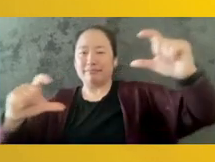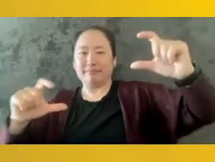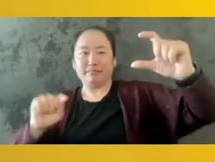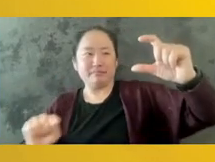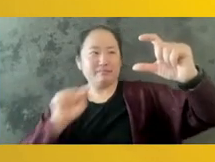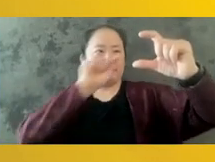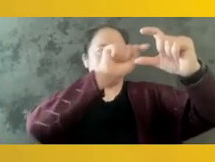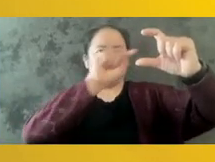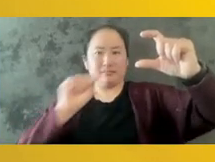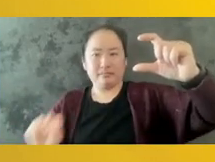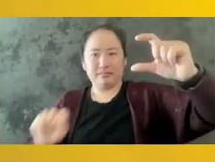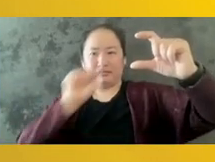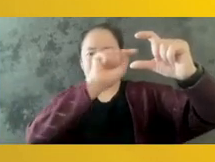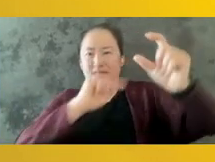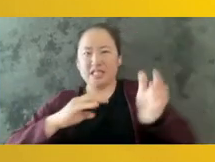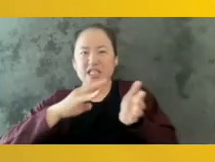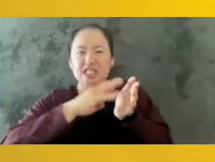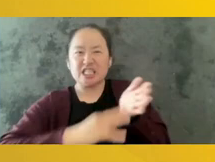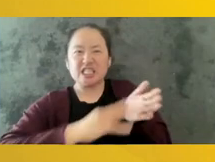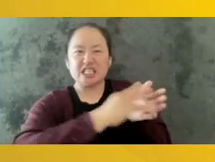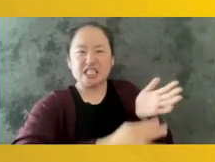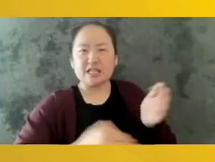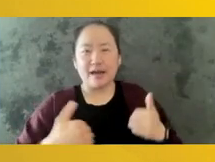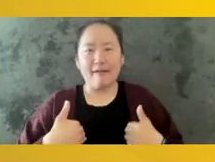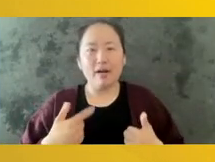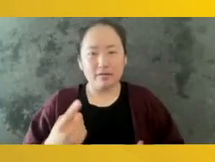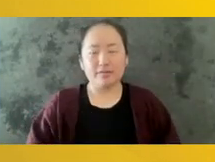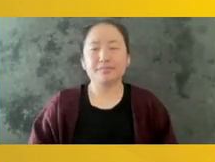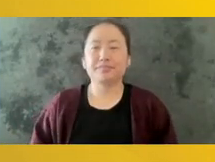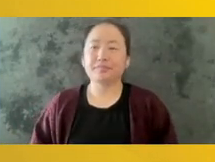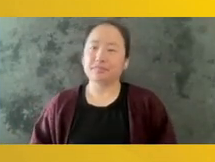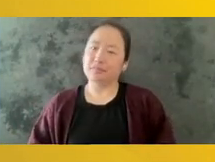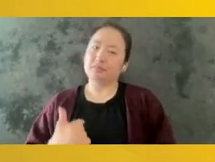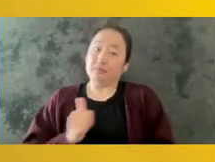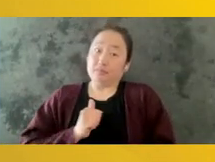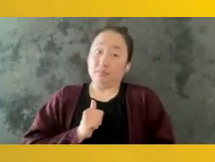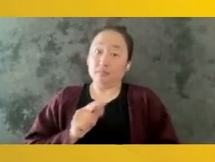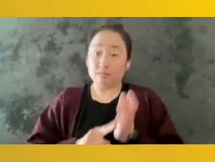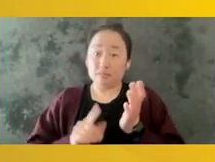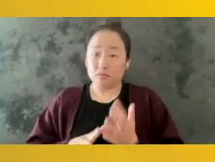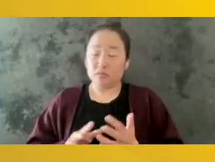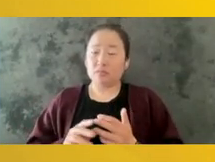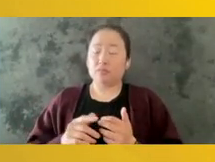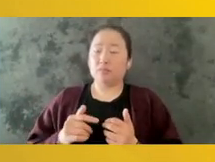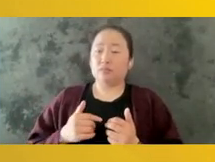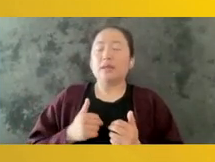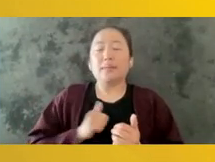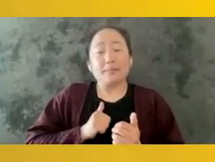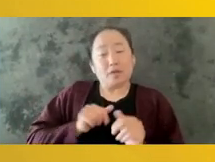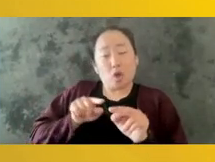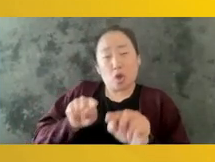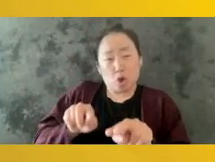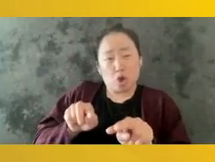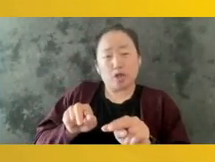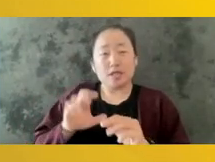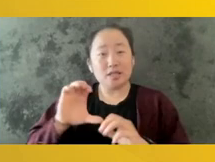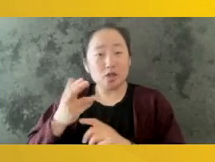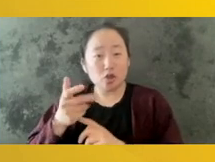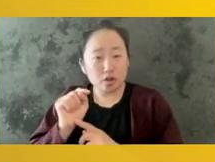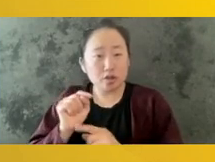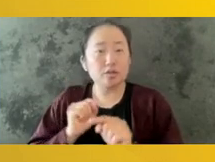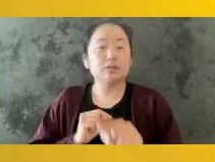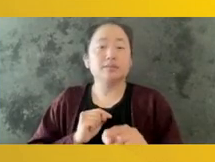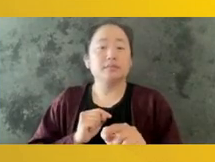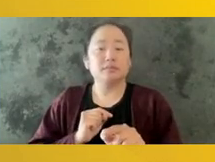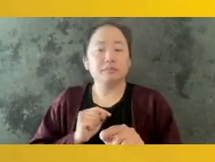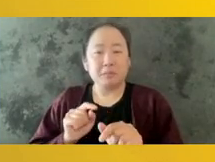image on the top left. So looking at the chat, looks like people are chiming in and it